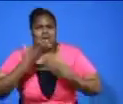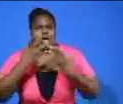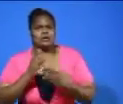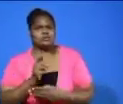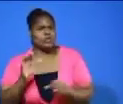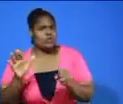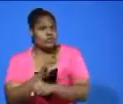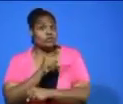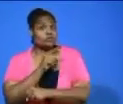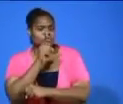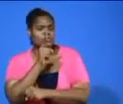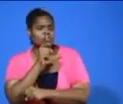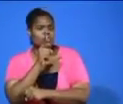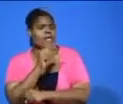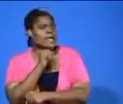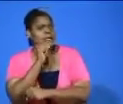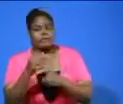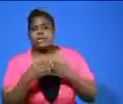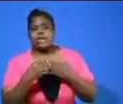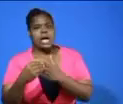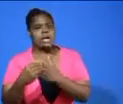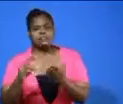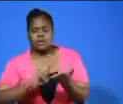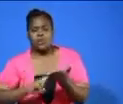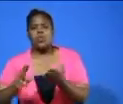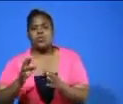you are guided by the Holy Ghost.